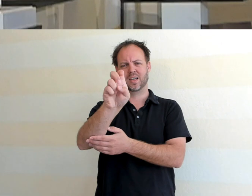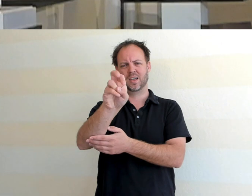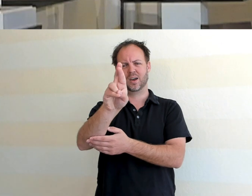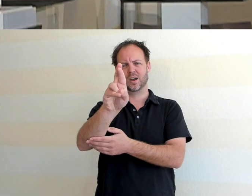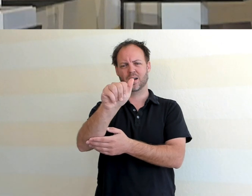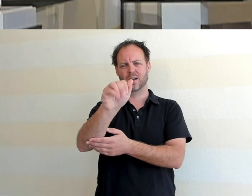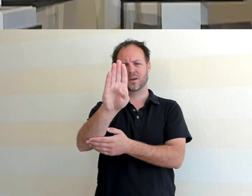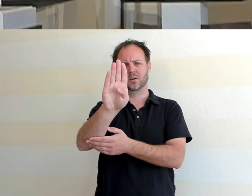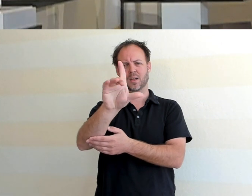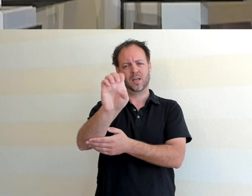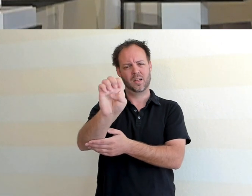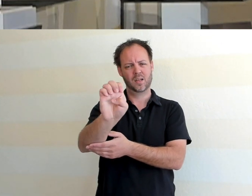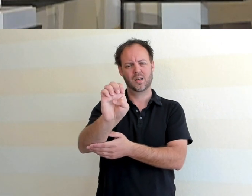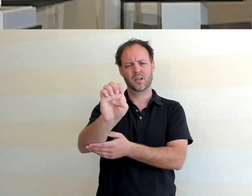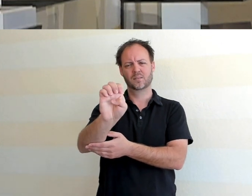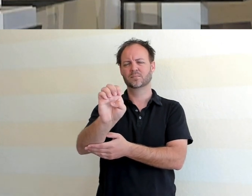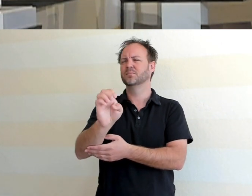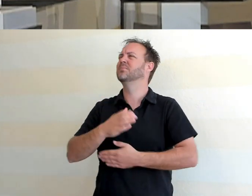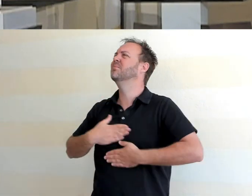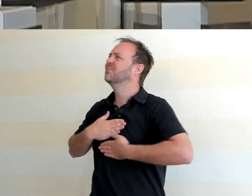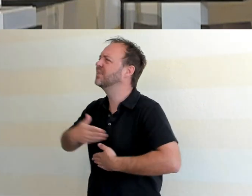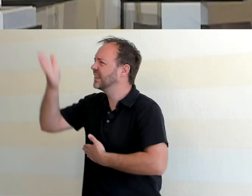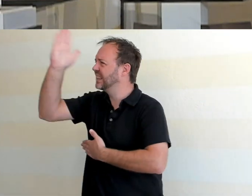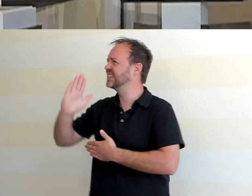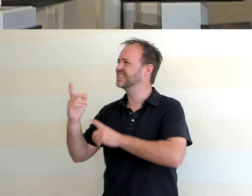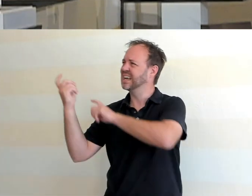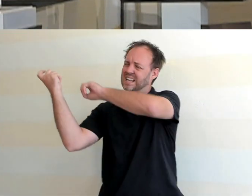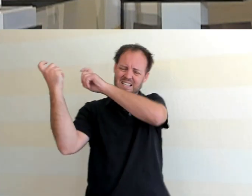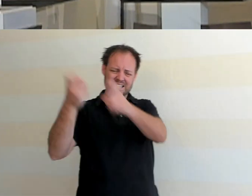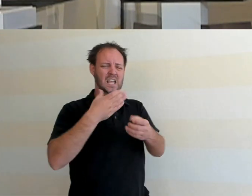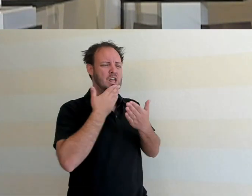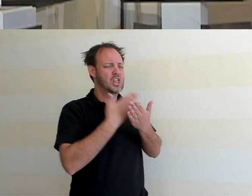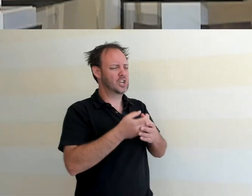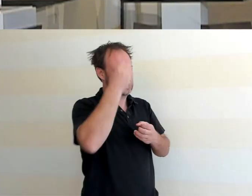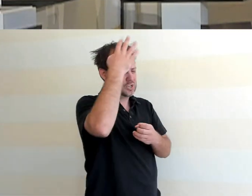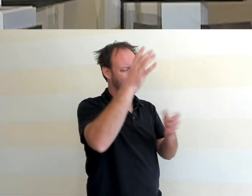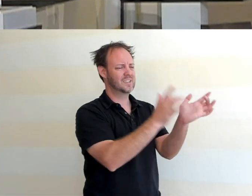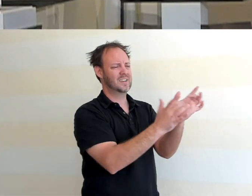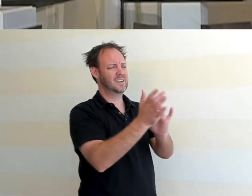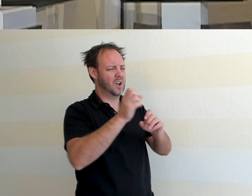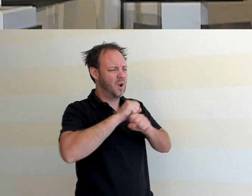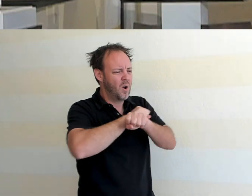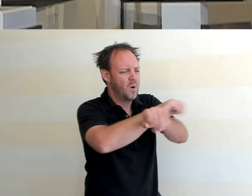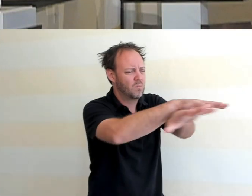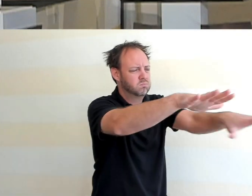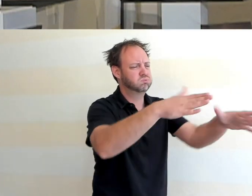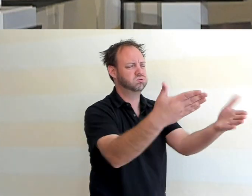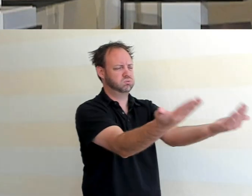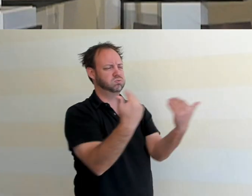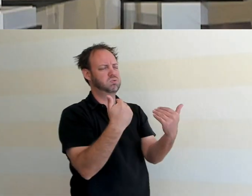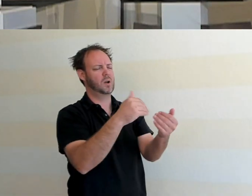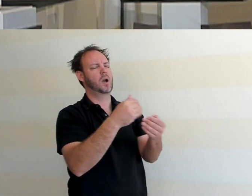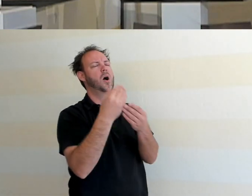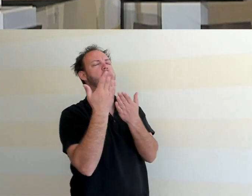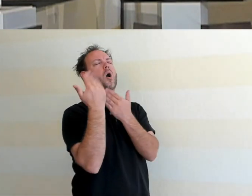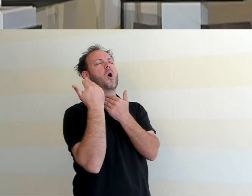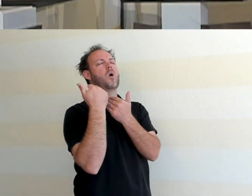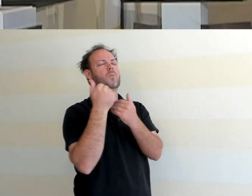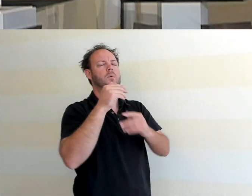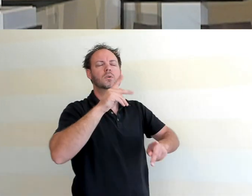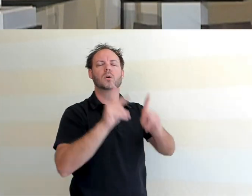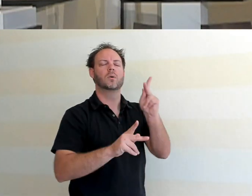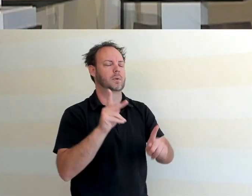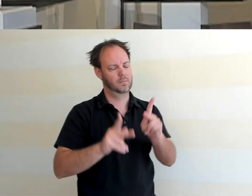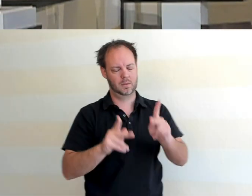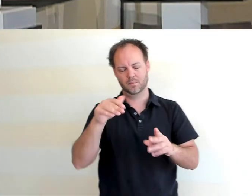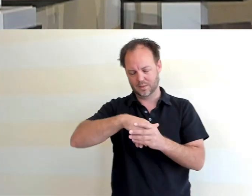you to send the good news of the Lord Jesus out into the world to bring hope to many people during these